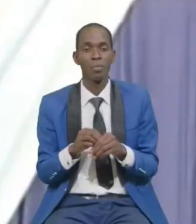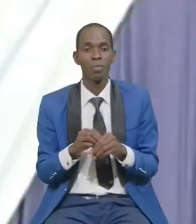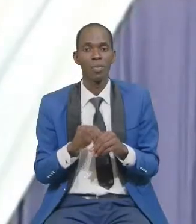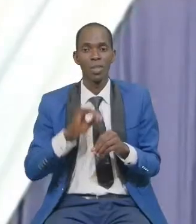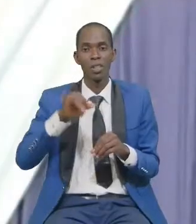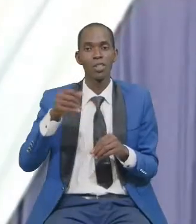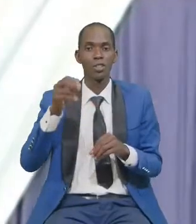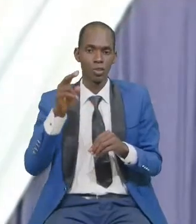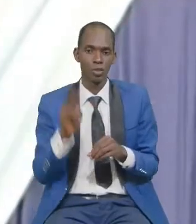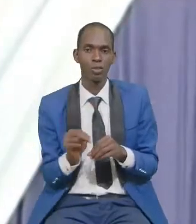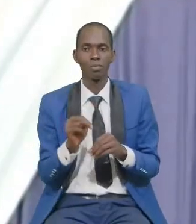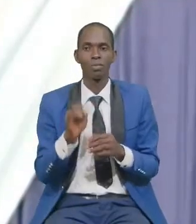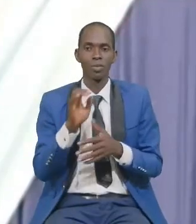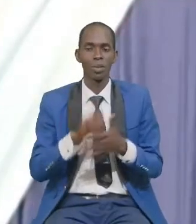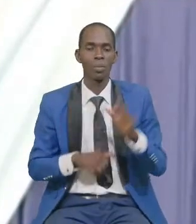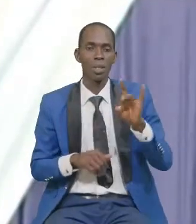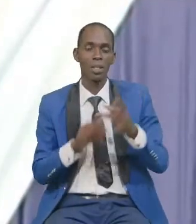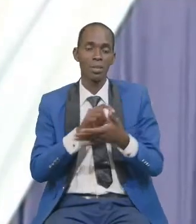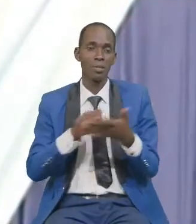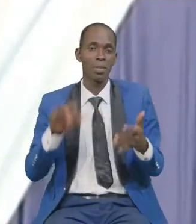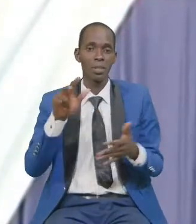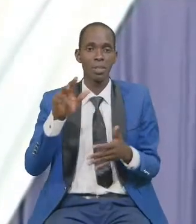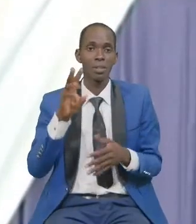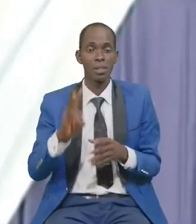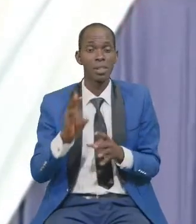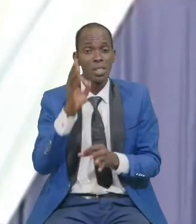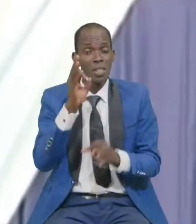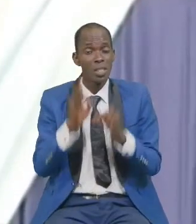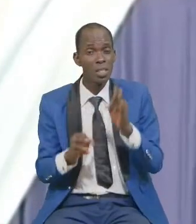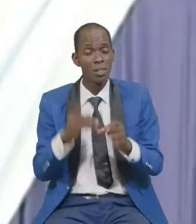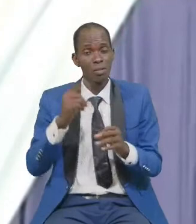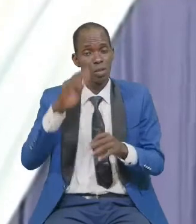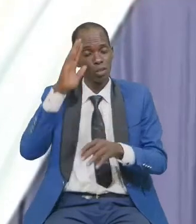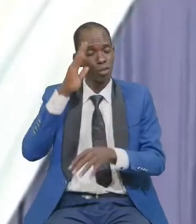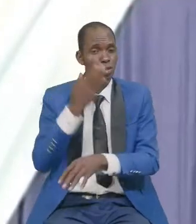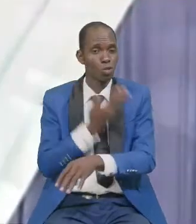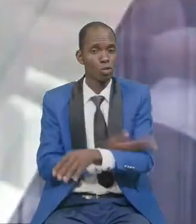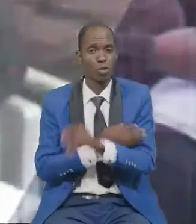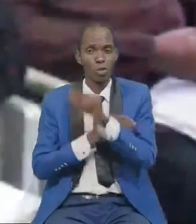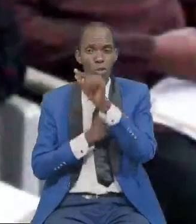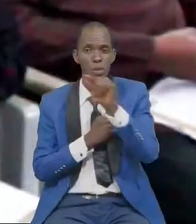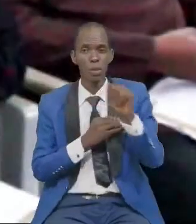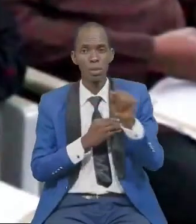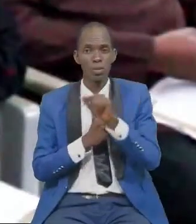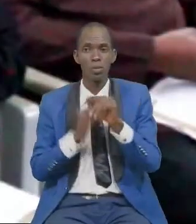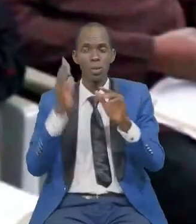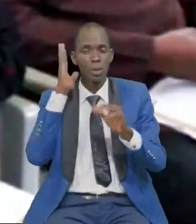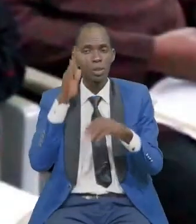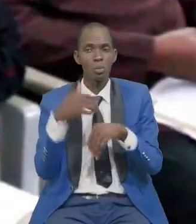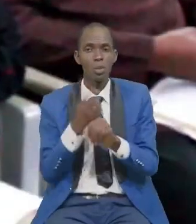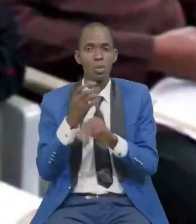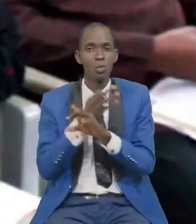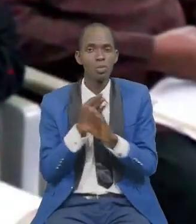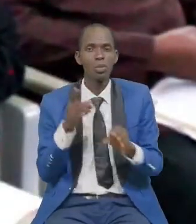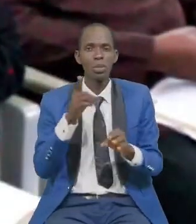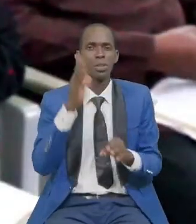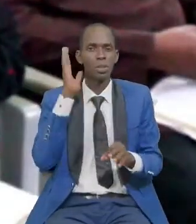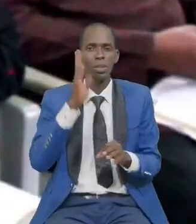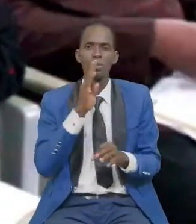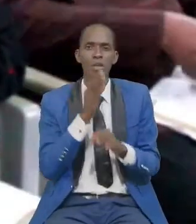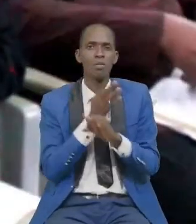Son therefore shall make you free, ye shall be free